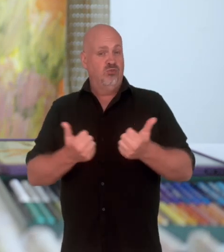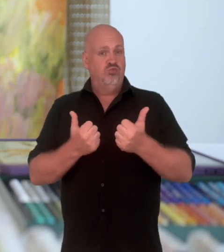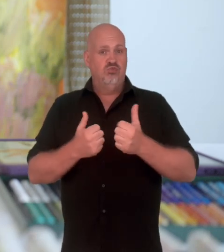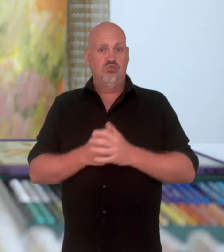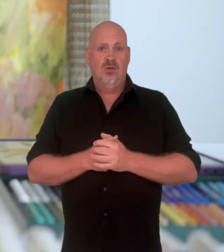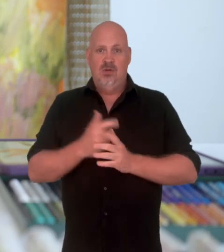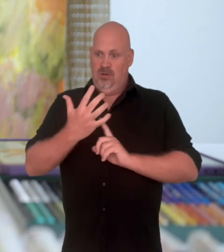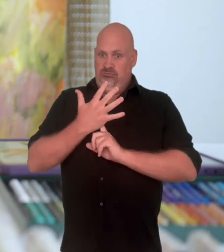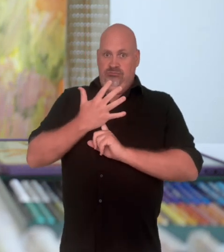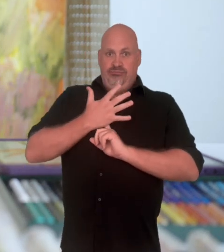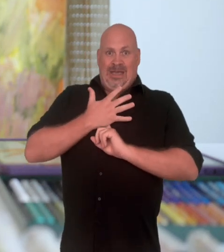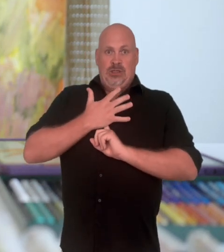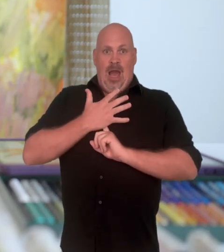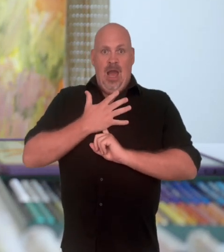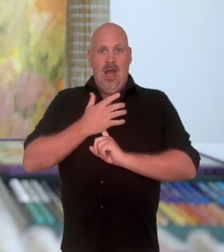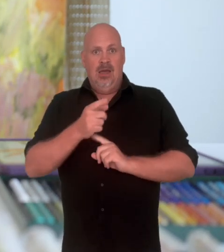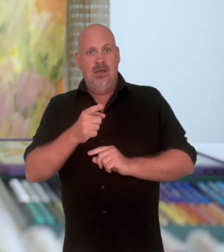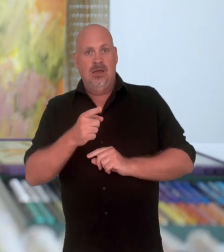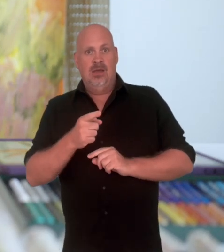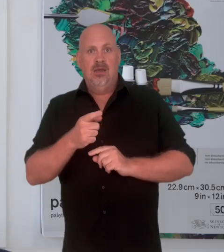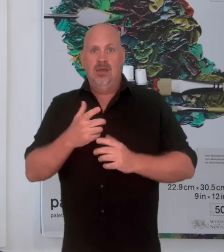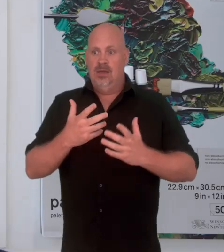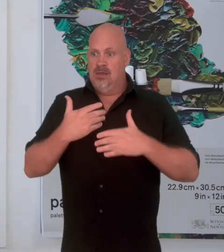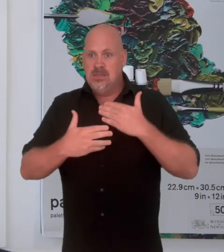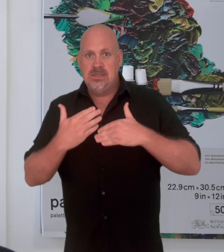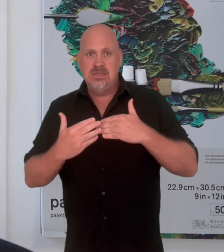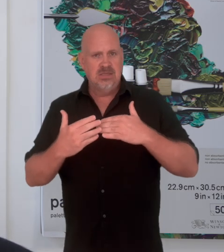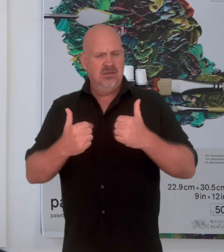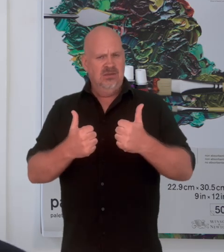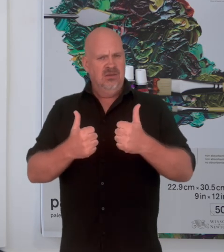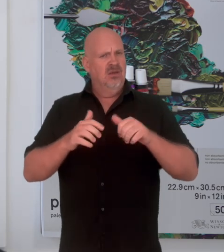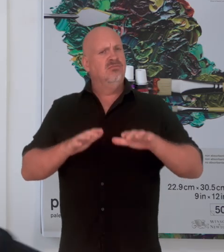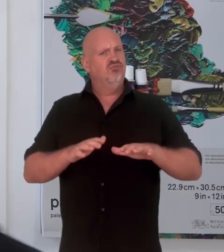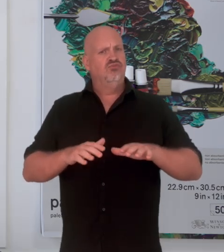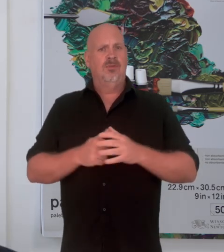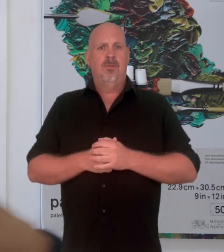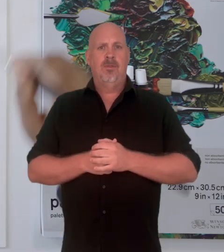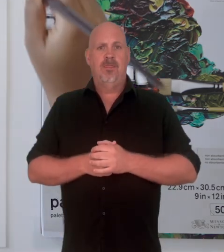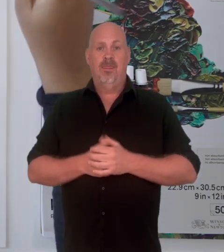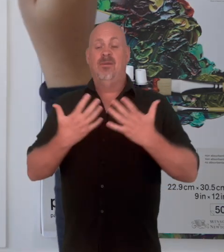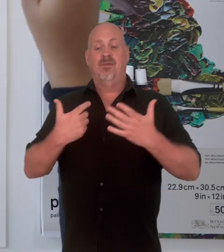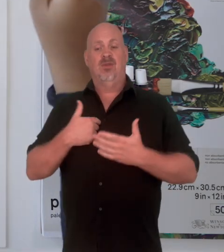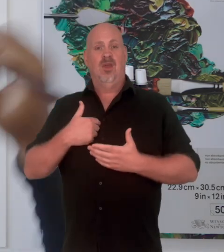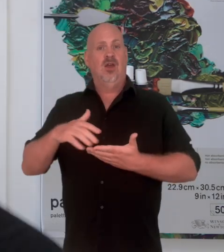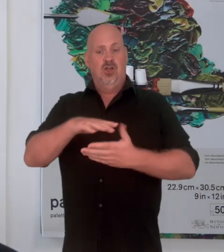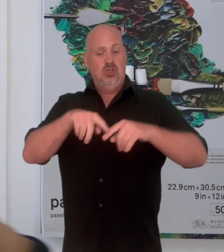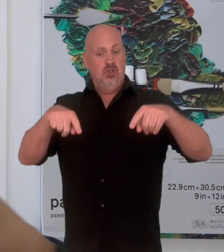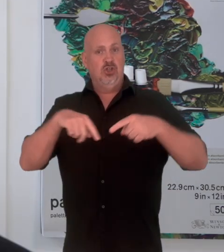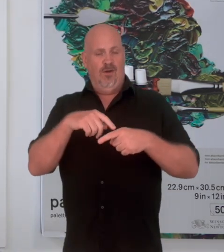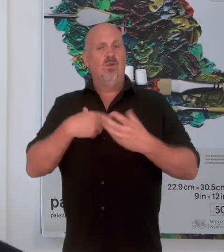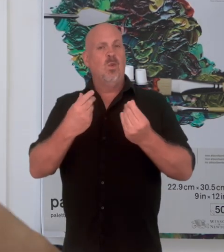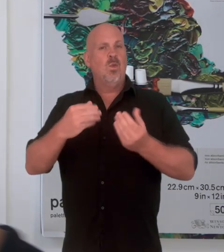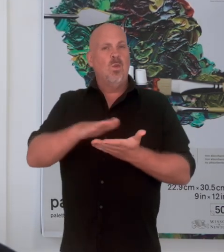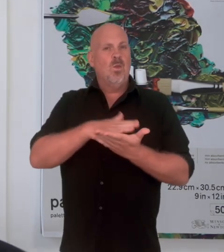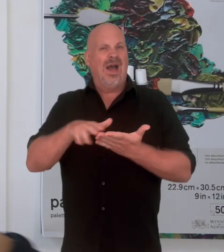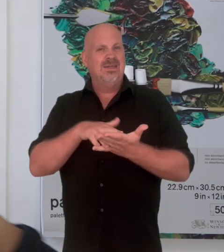when you're doing this. So the first thing I'm doing is I'm just wetting the surface a little bit so the acrylic paint moves